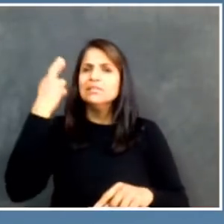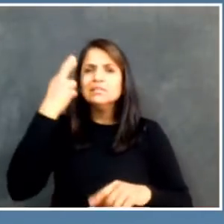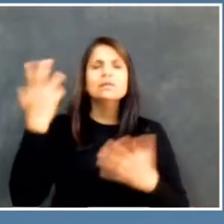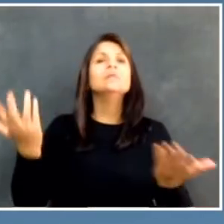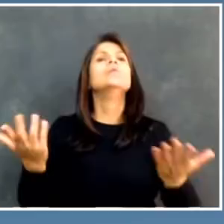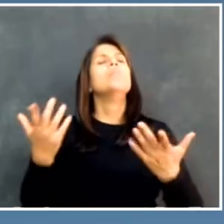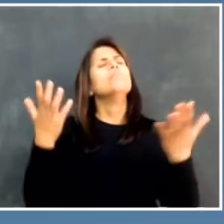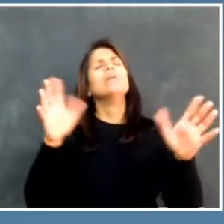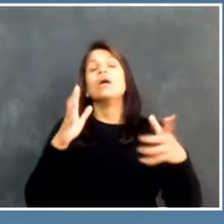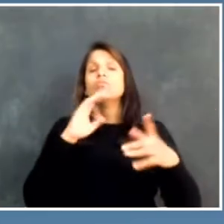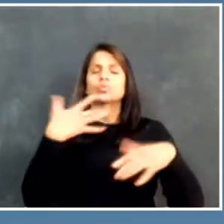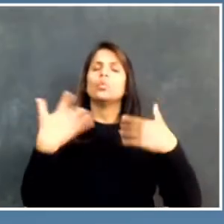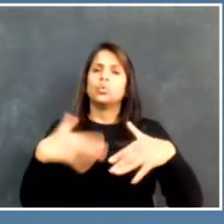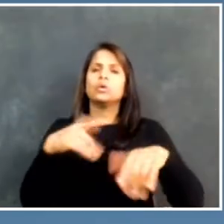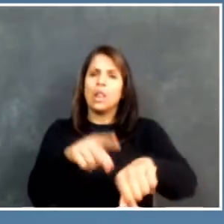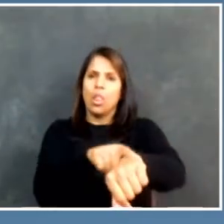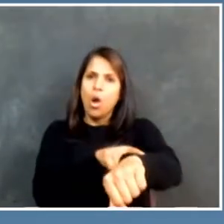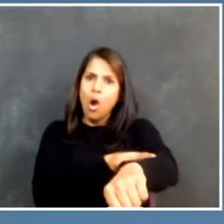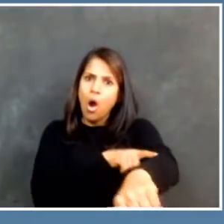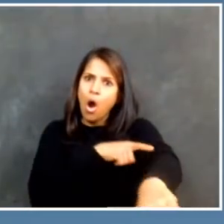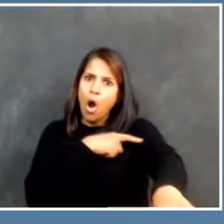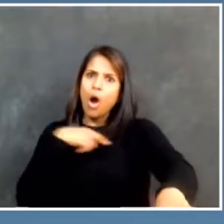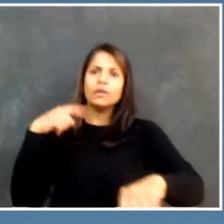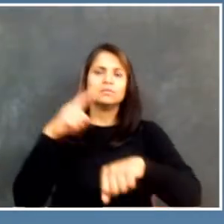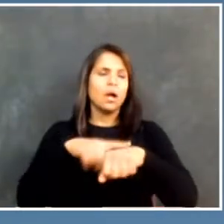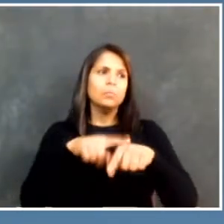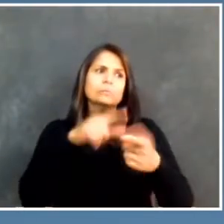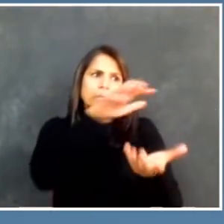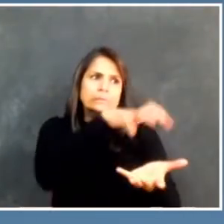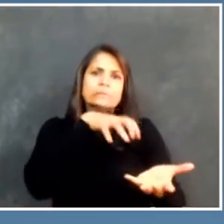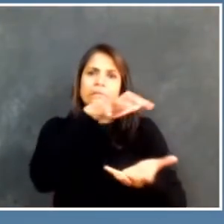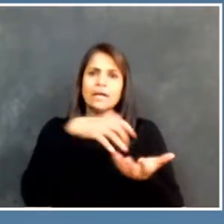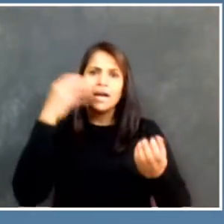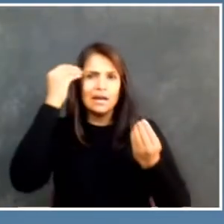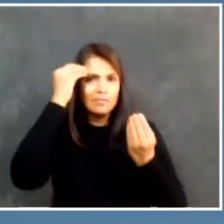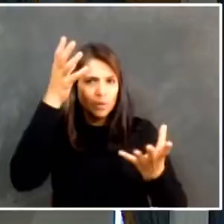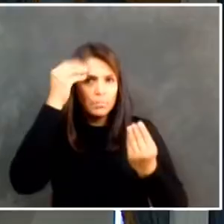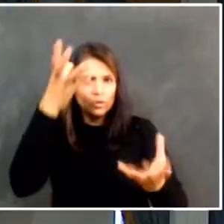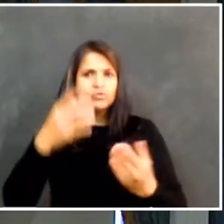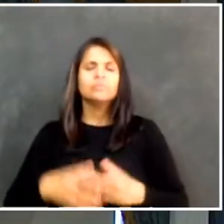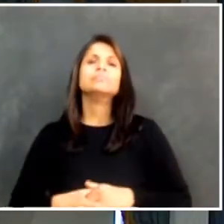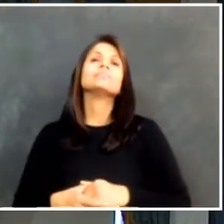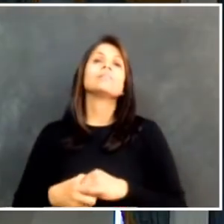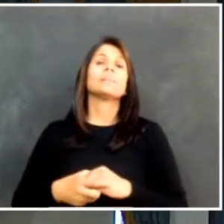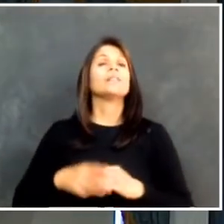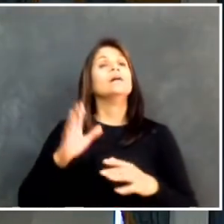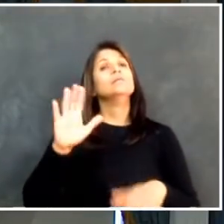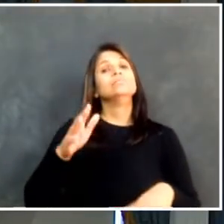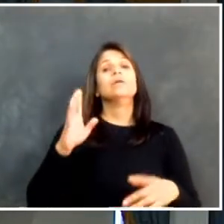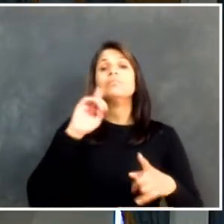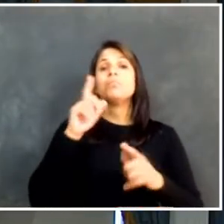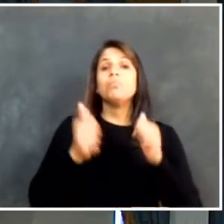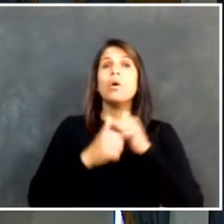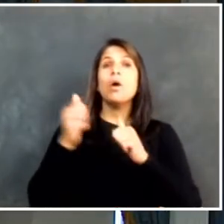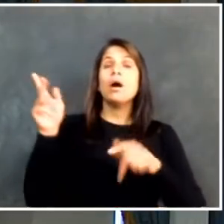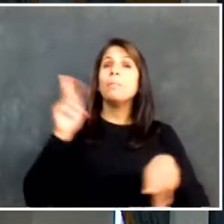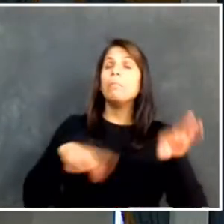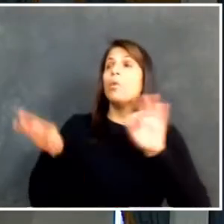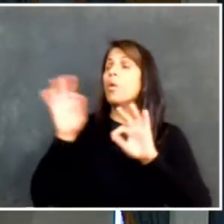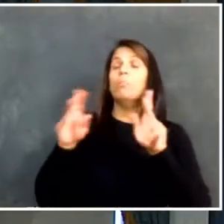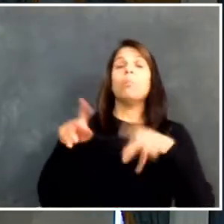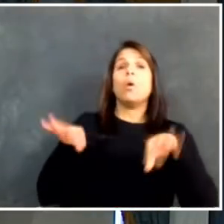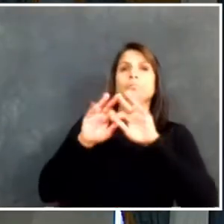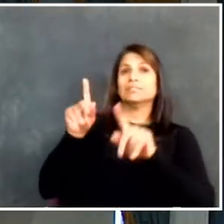vast majority of folks who died in hospitals did have tests. Go ahead. Marsha from Just CBS. one